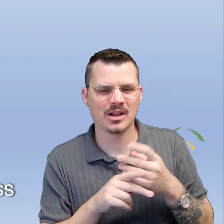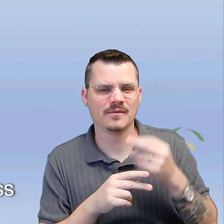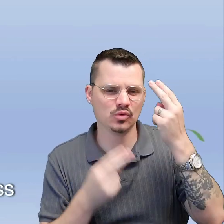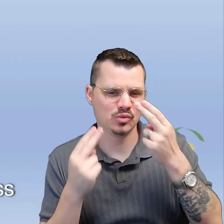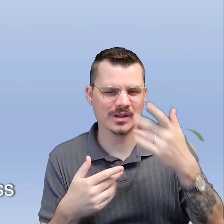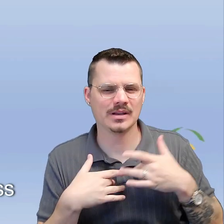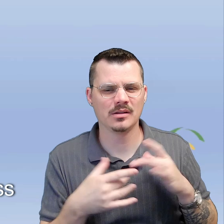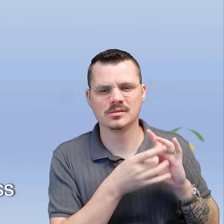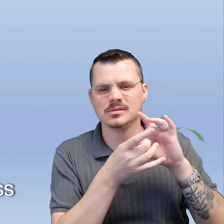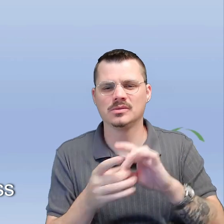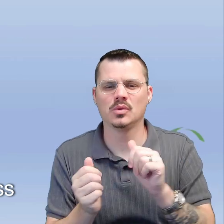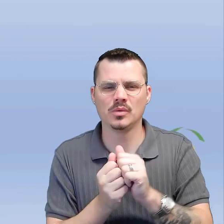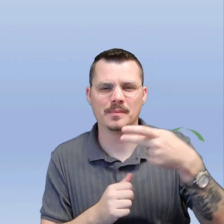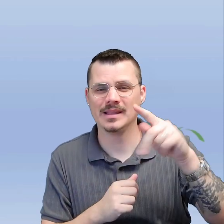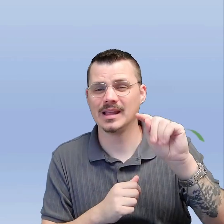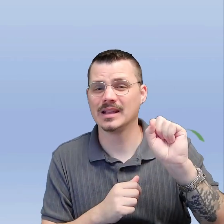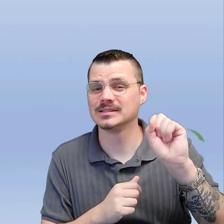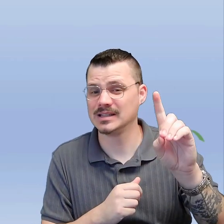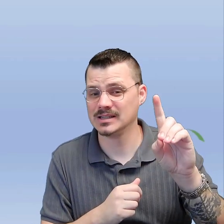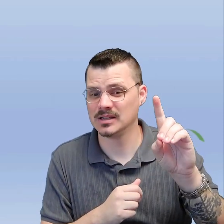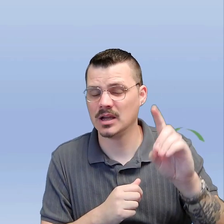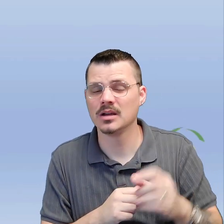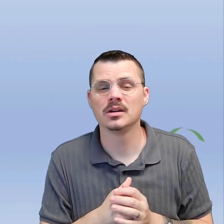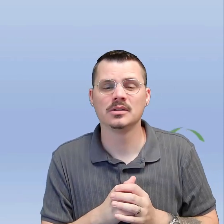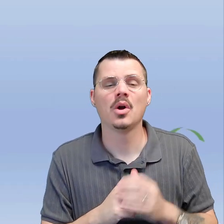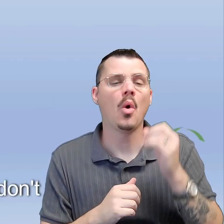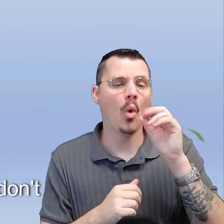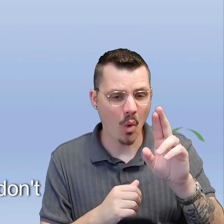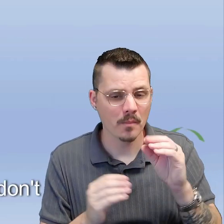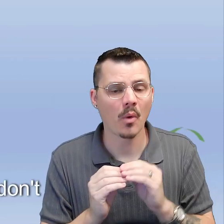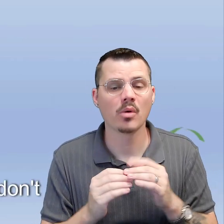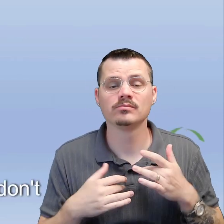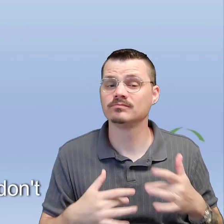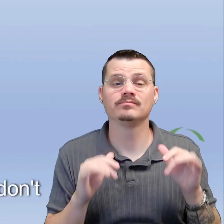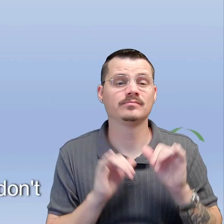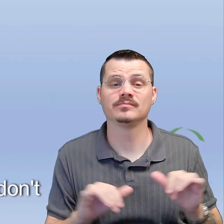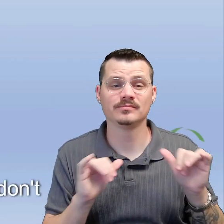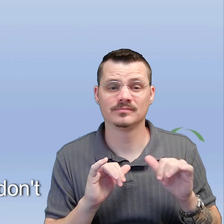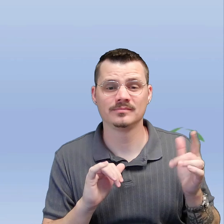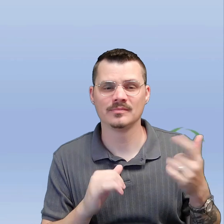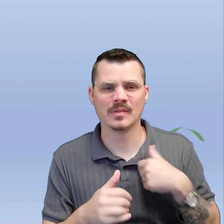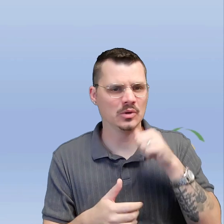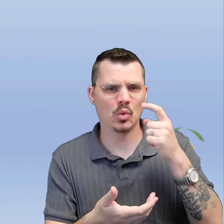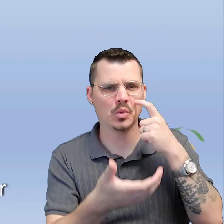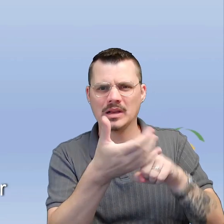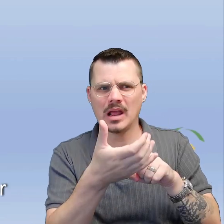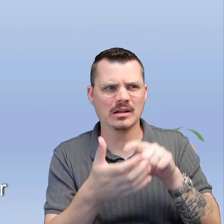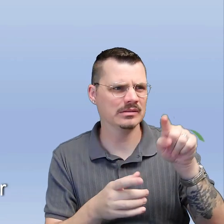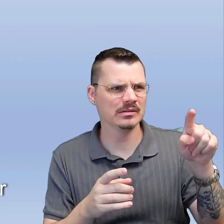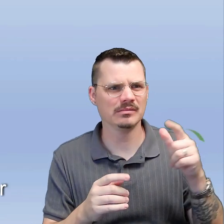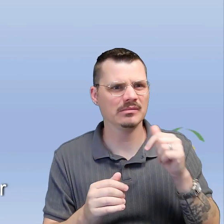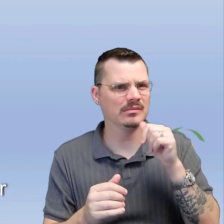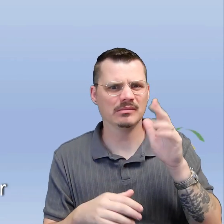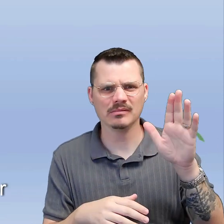more consistent with post-traumatic stress disorder, or it could more commonly be people that they don't recognize,